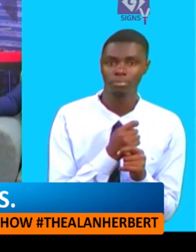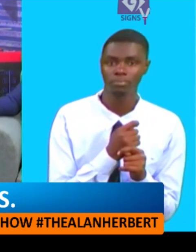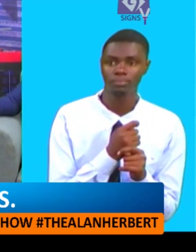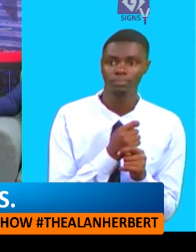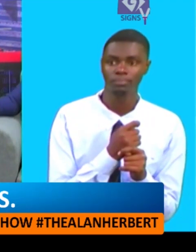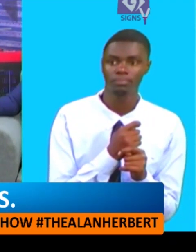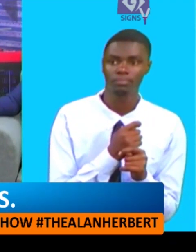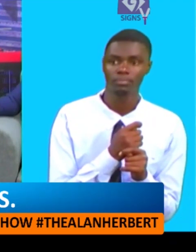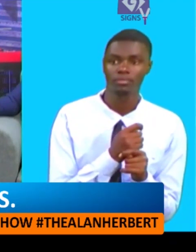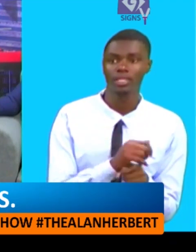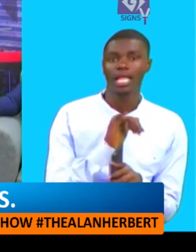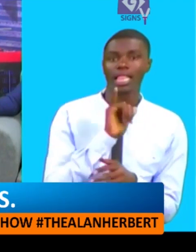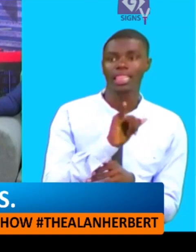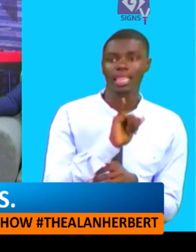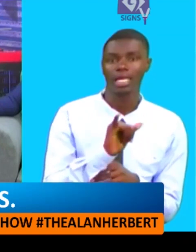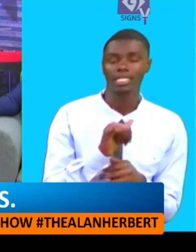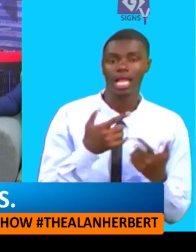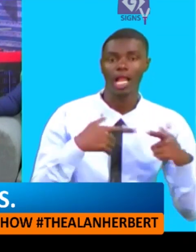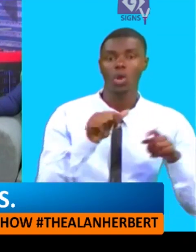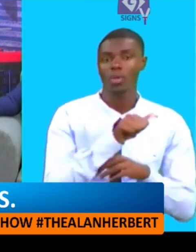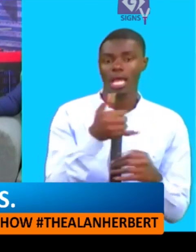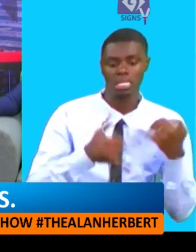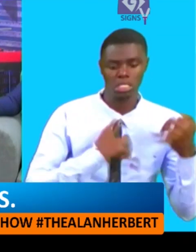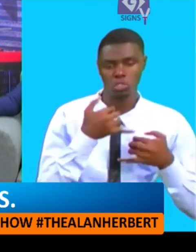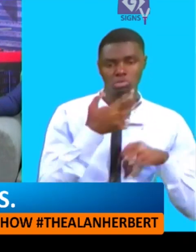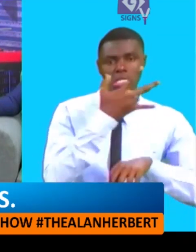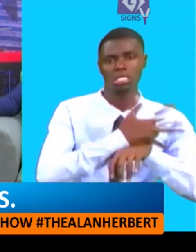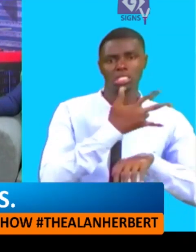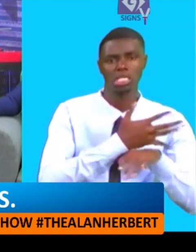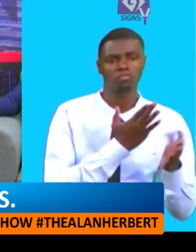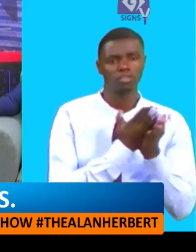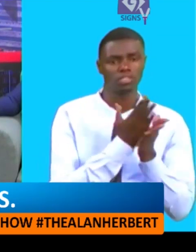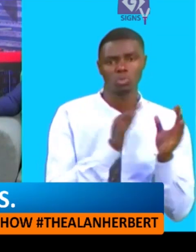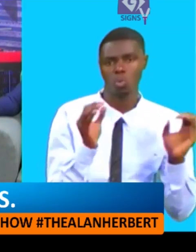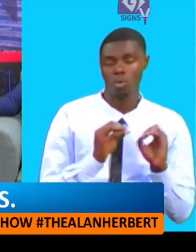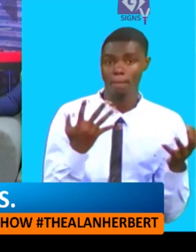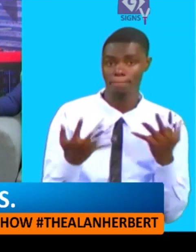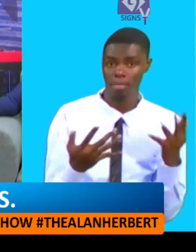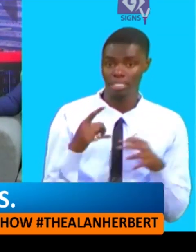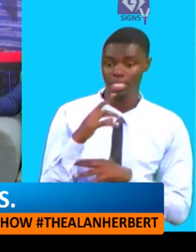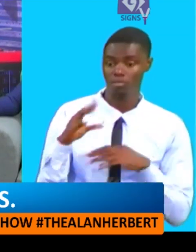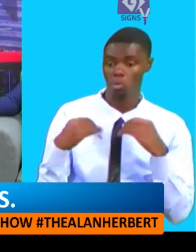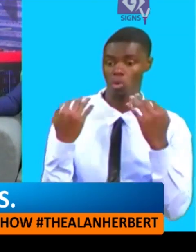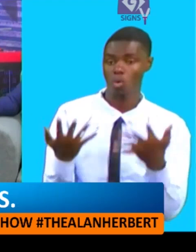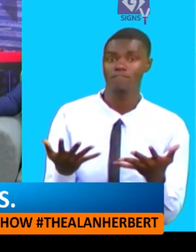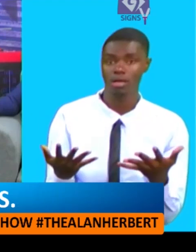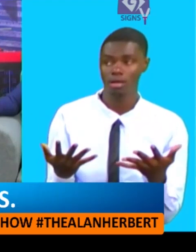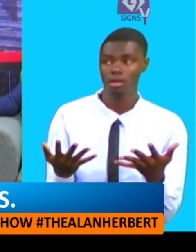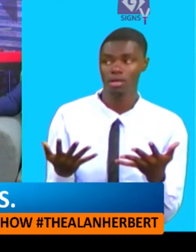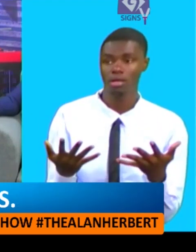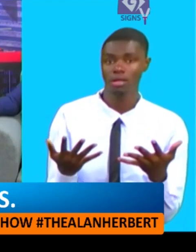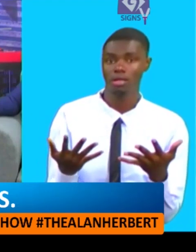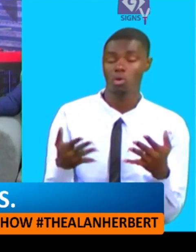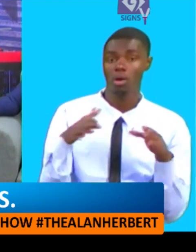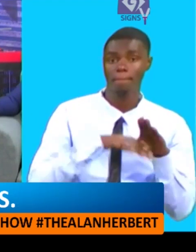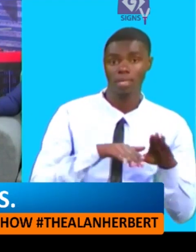that be letting others not to enjoy NHIF services, because they might already be offering or they are